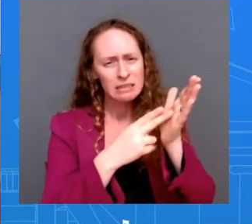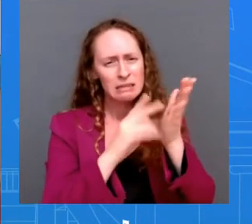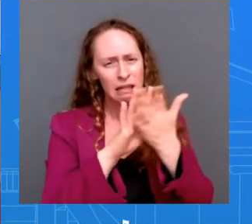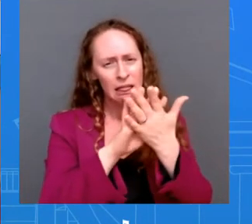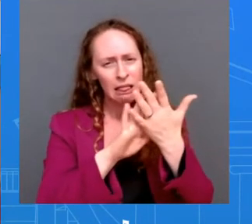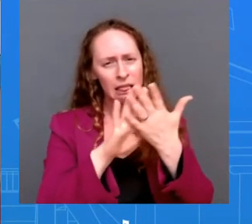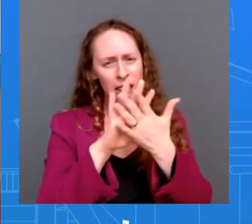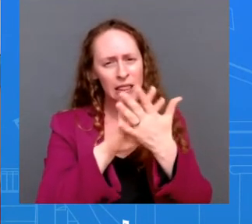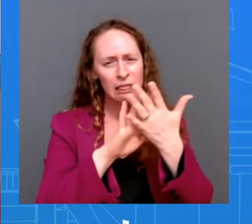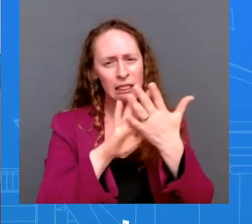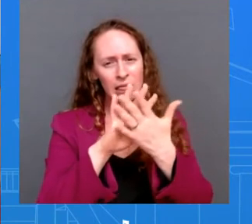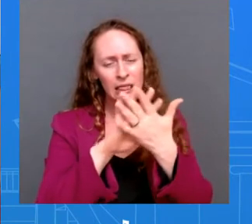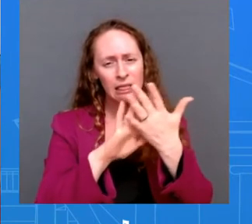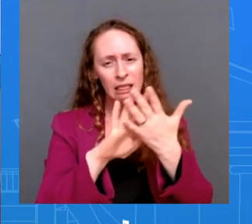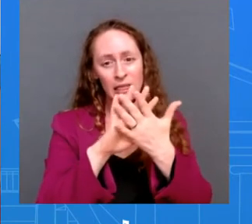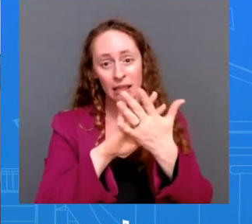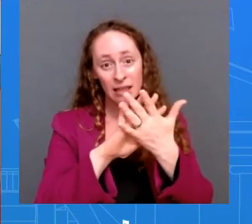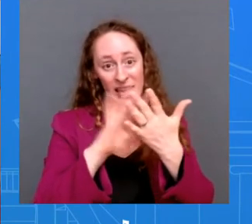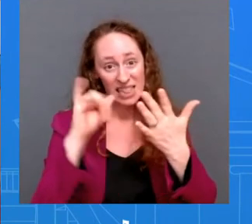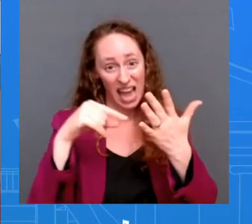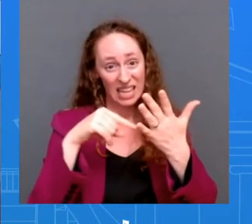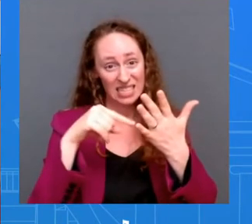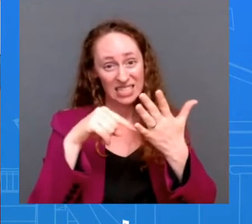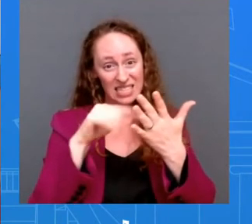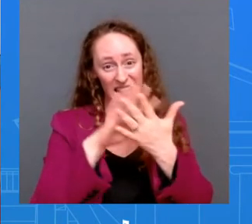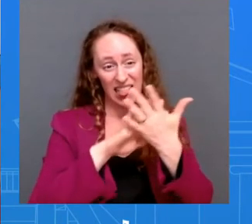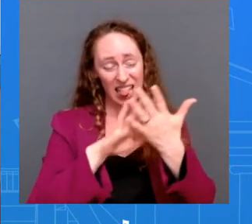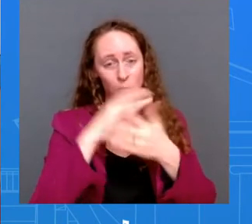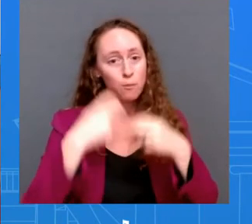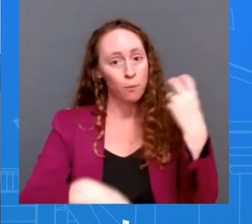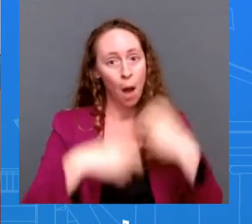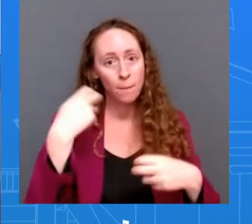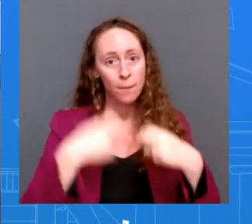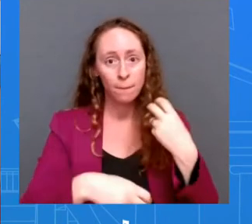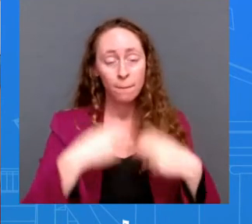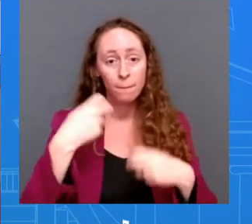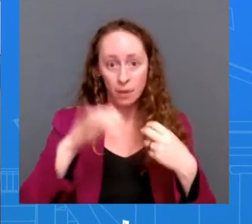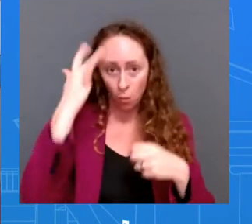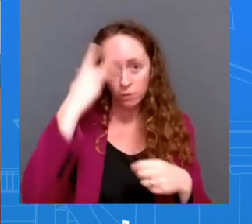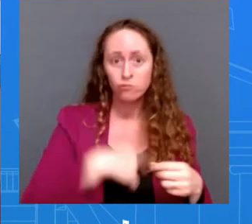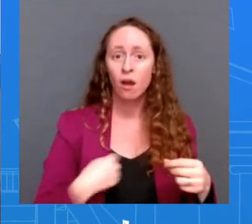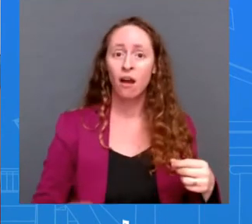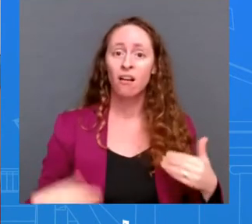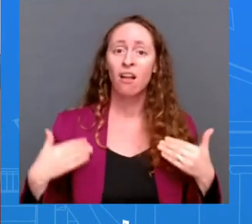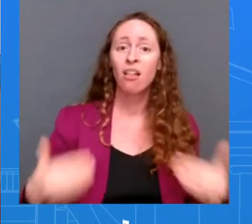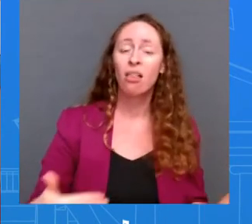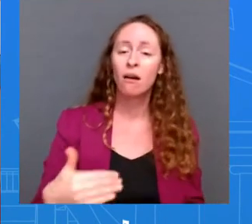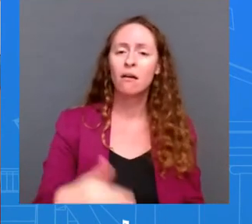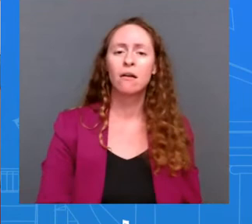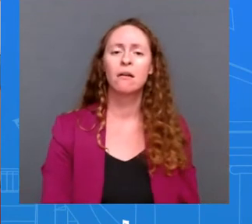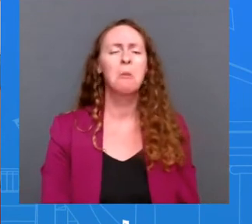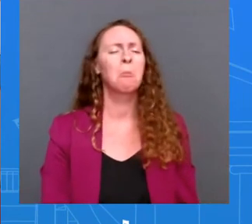the subject of Americans detained abroad, the United Arab Emirates detained an American lawyer, a man named,